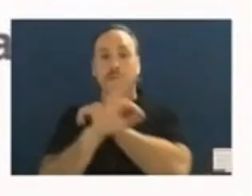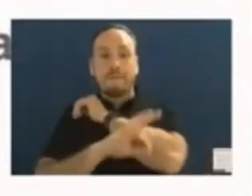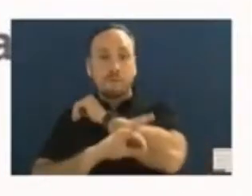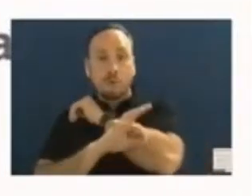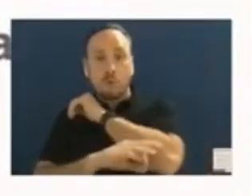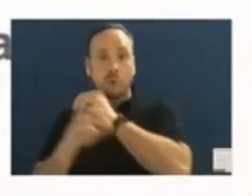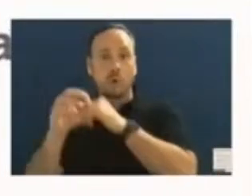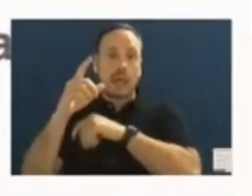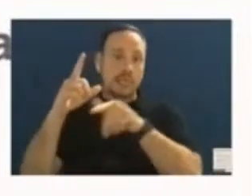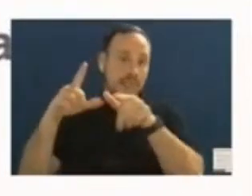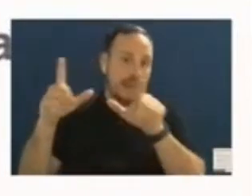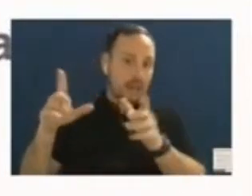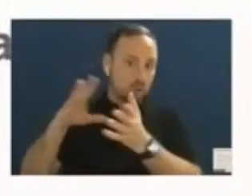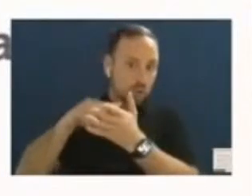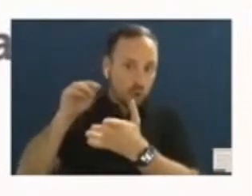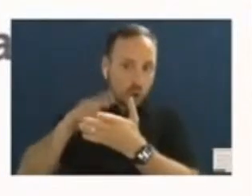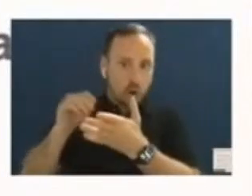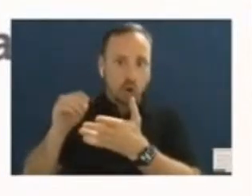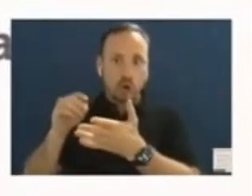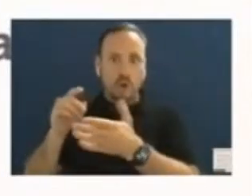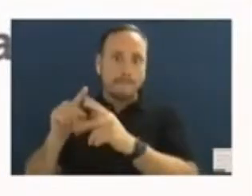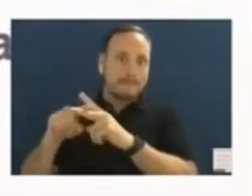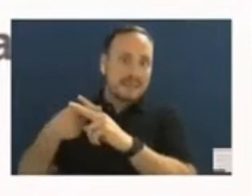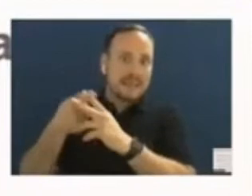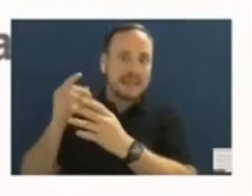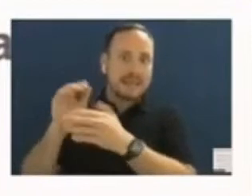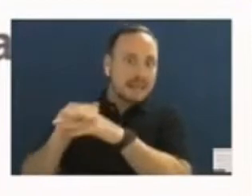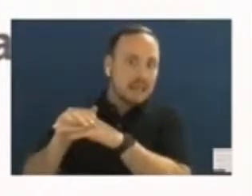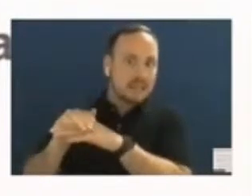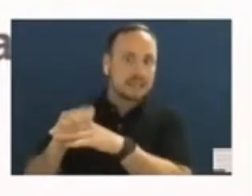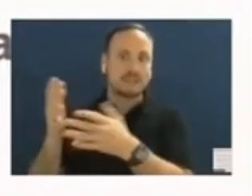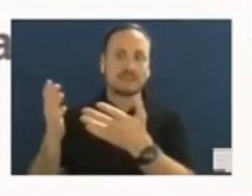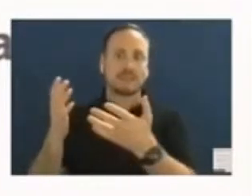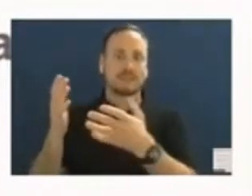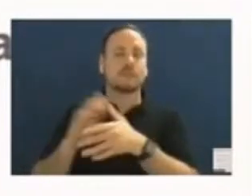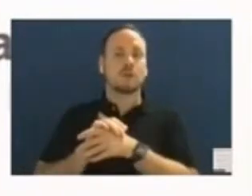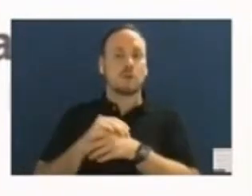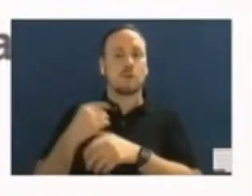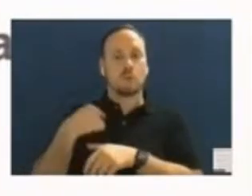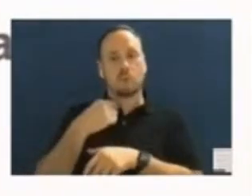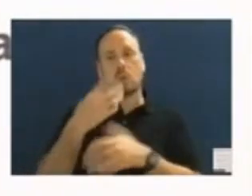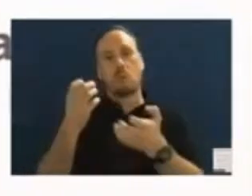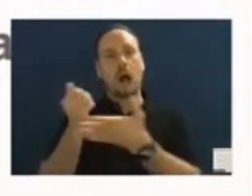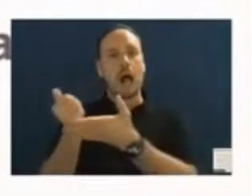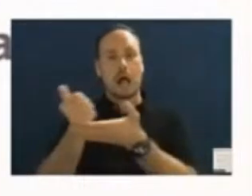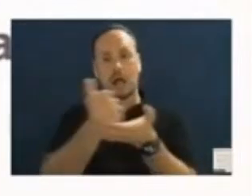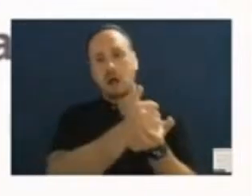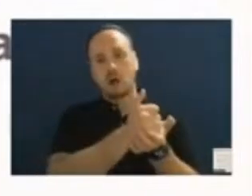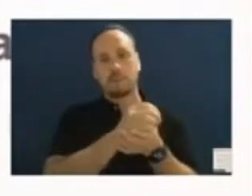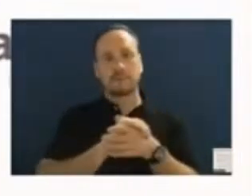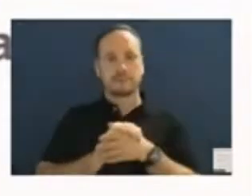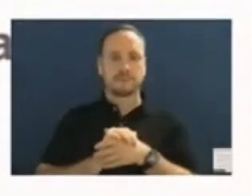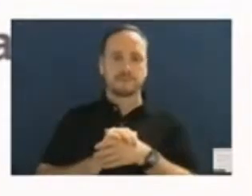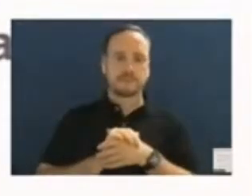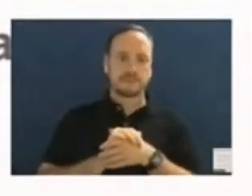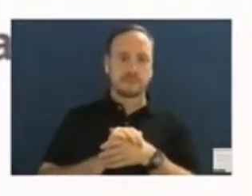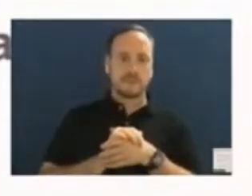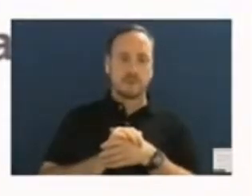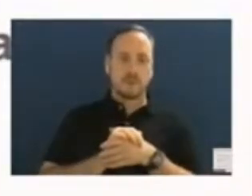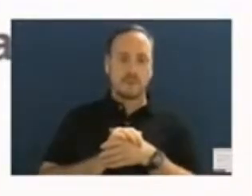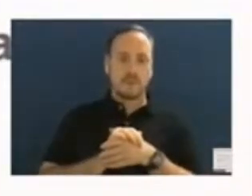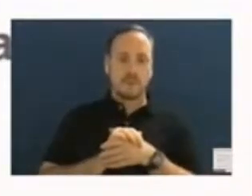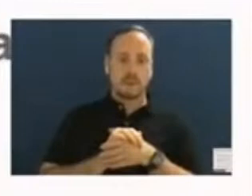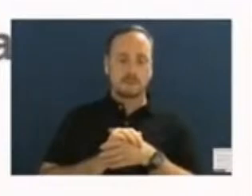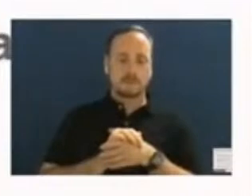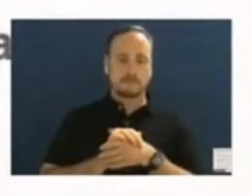We also know that our live instruction can't model what I'm doing to you right now, simply direct instruction, talking to you. It